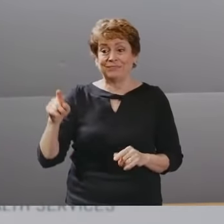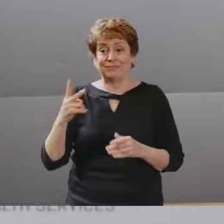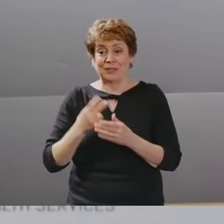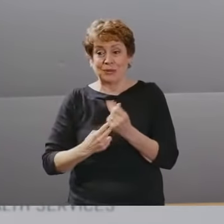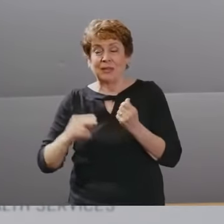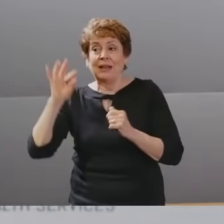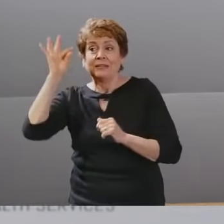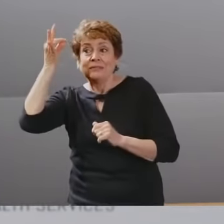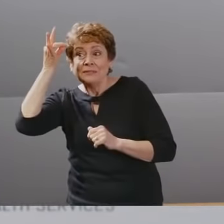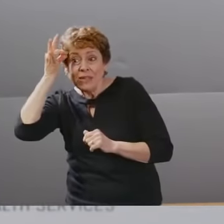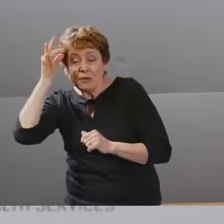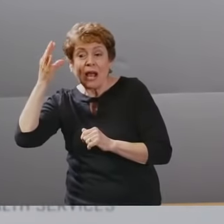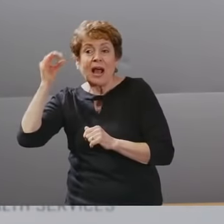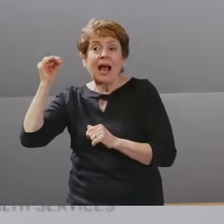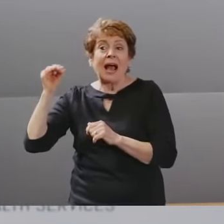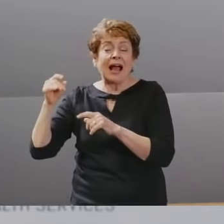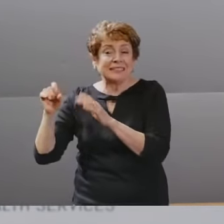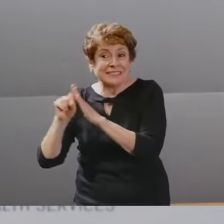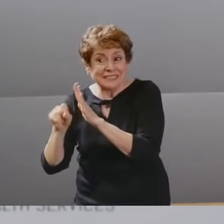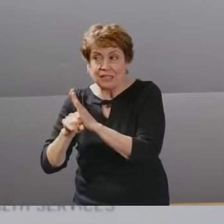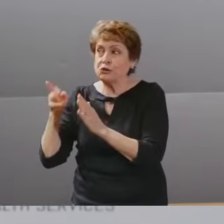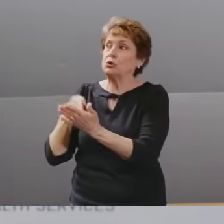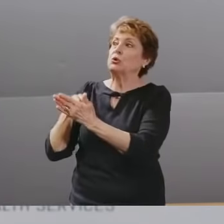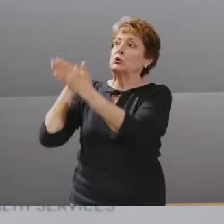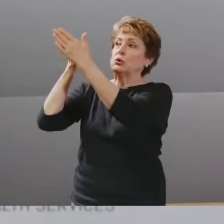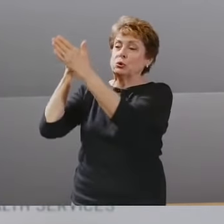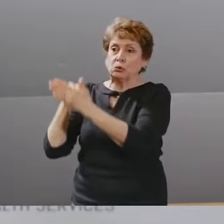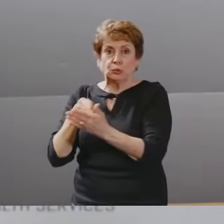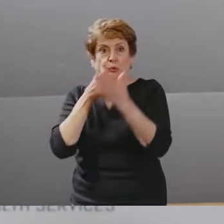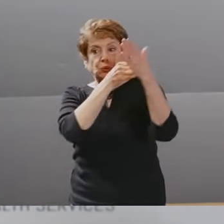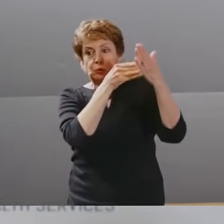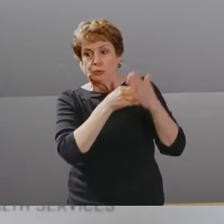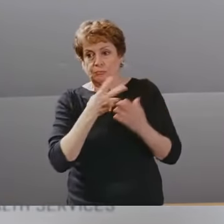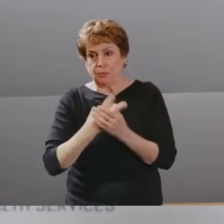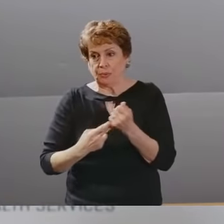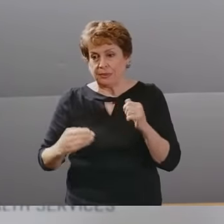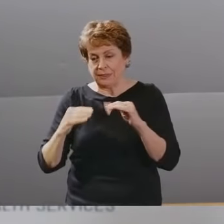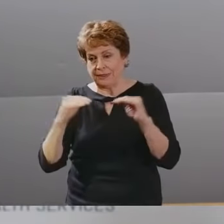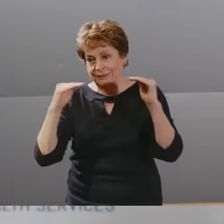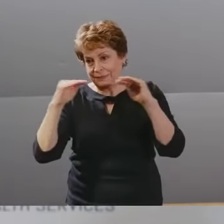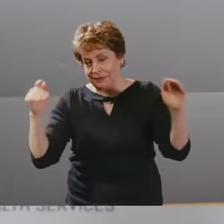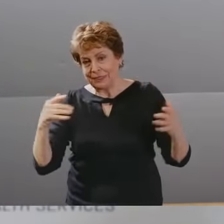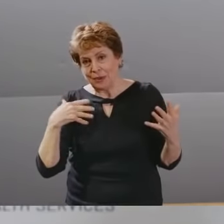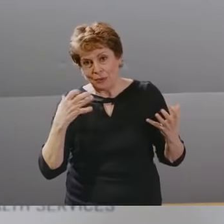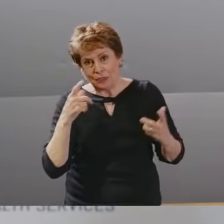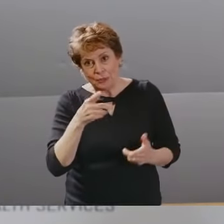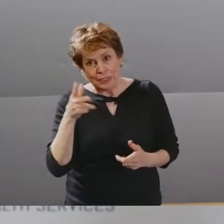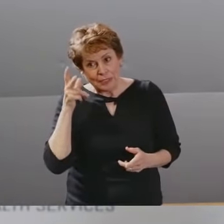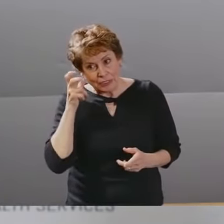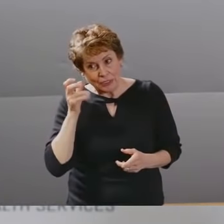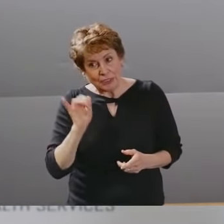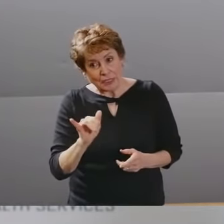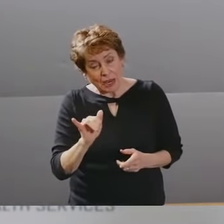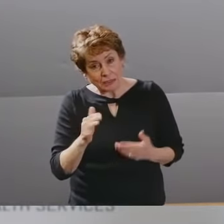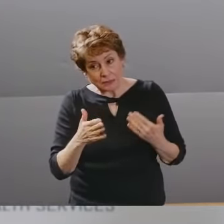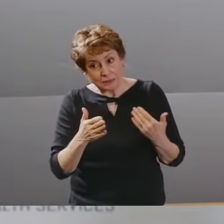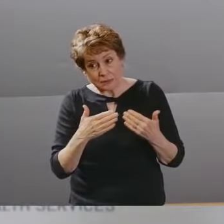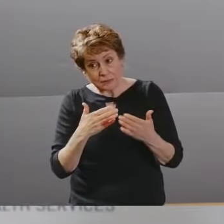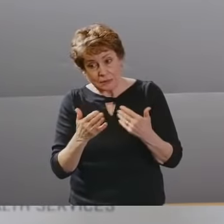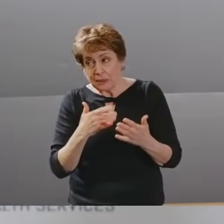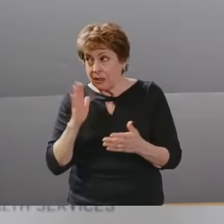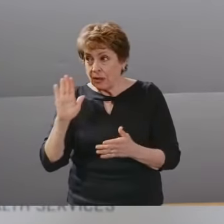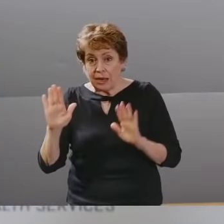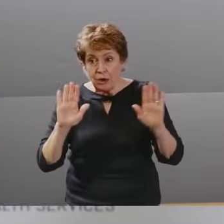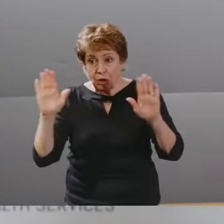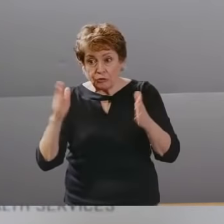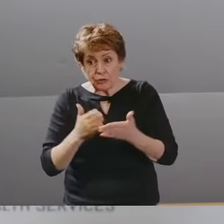these should have the chance to be heard, and that whatever rights or remedies available to the campaigns